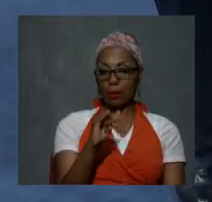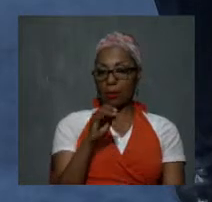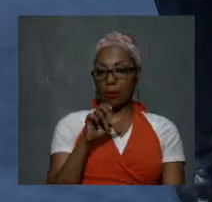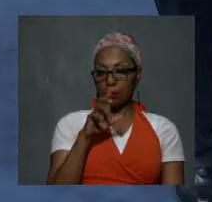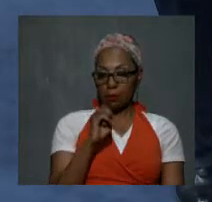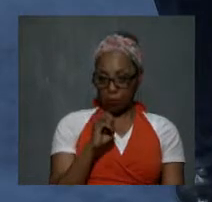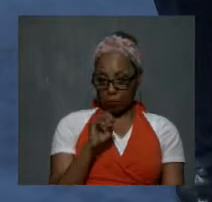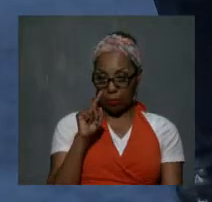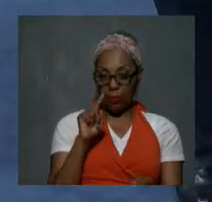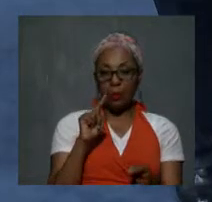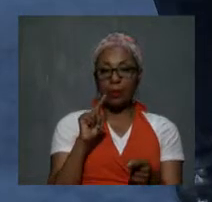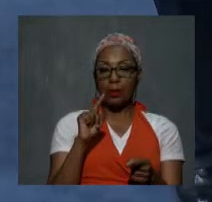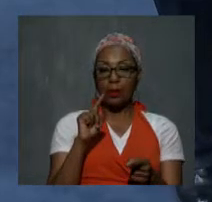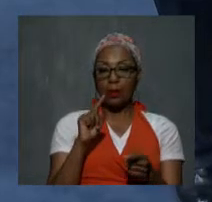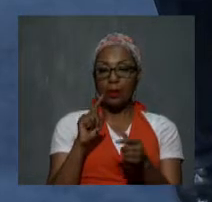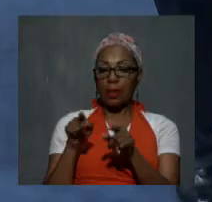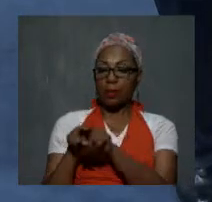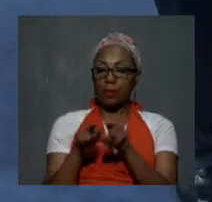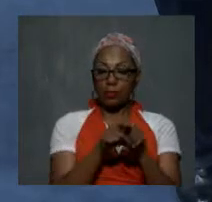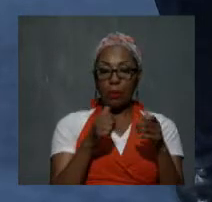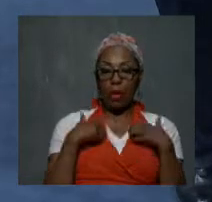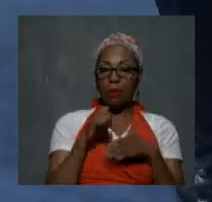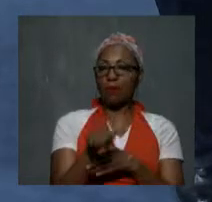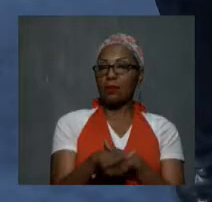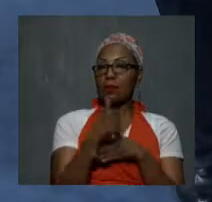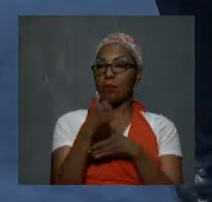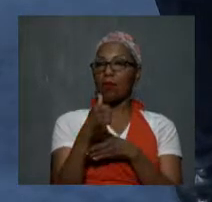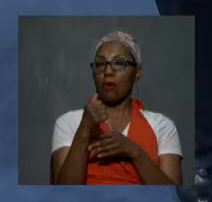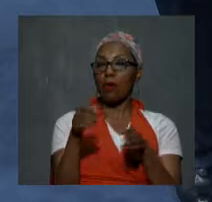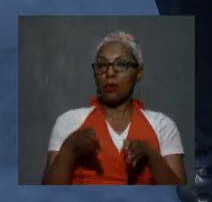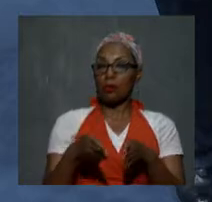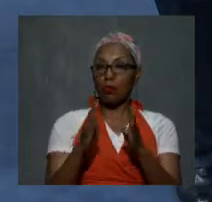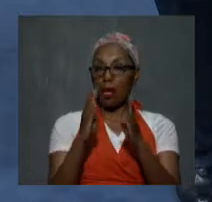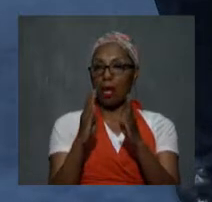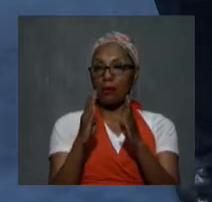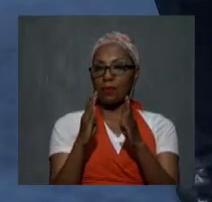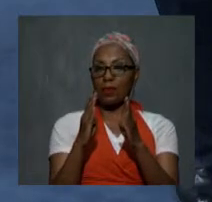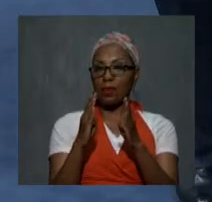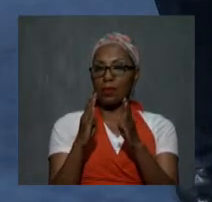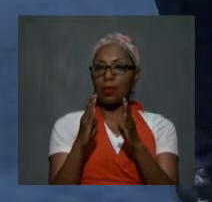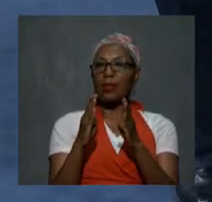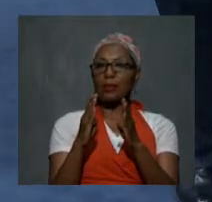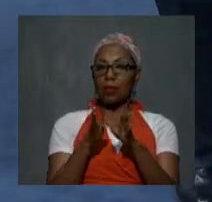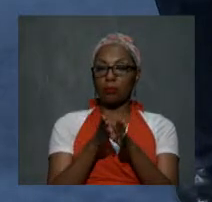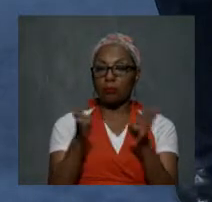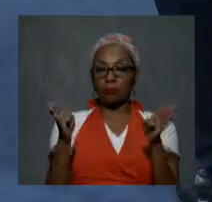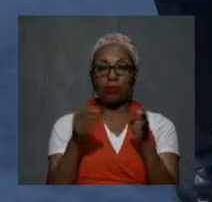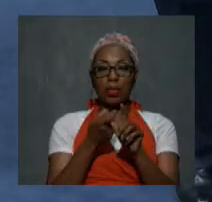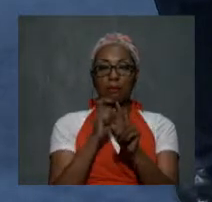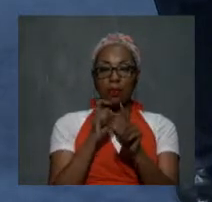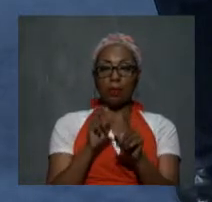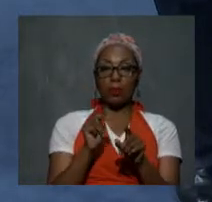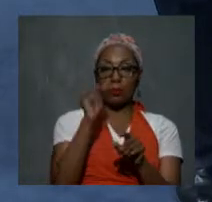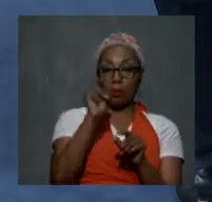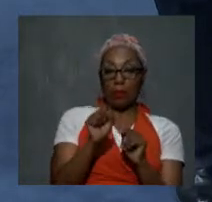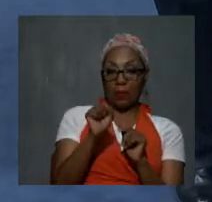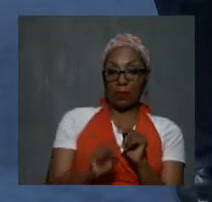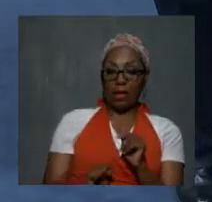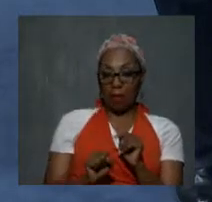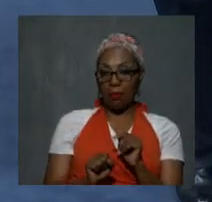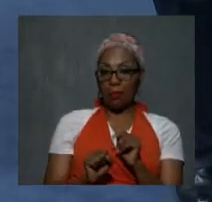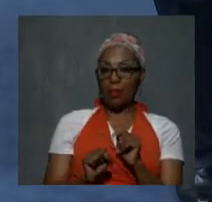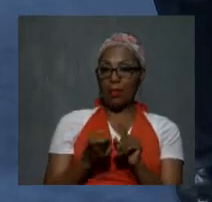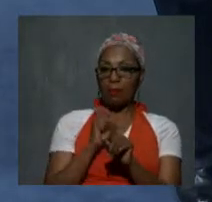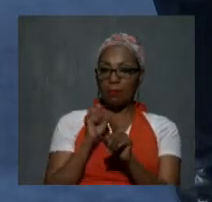western boundary, and then also have another primary drive bisecting the property from north to south, coming from